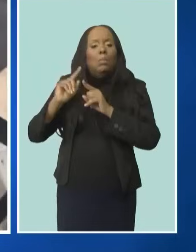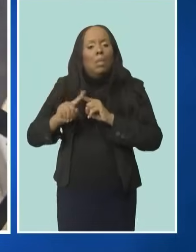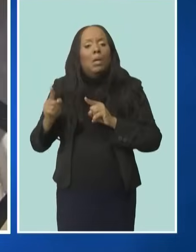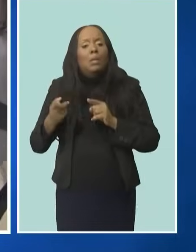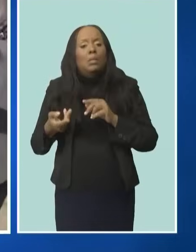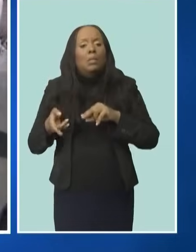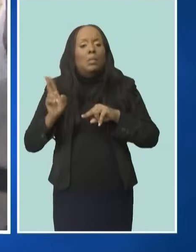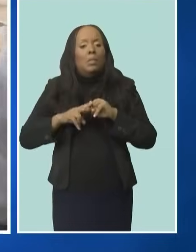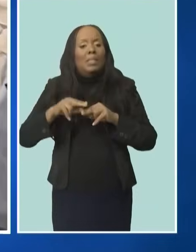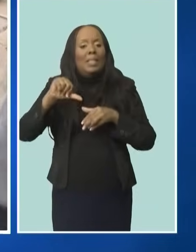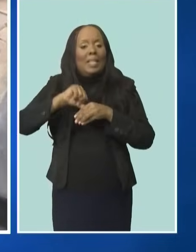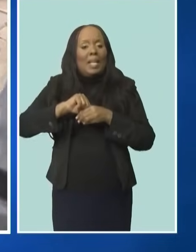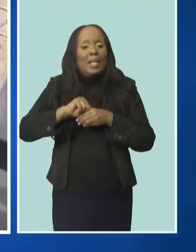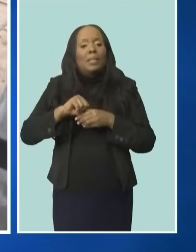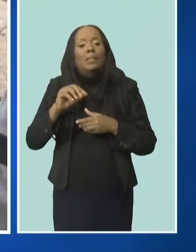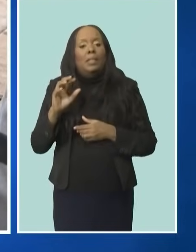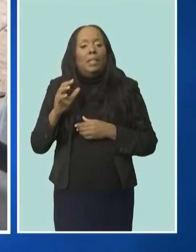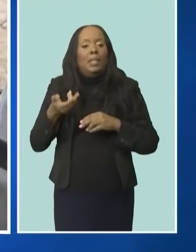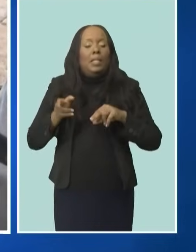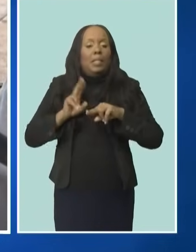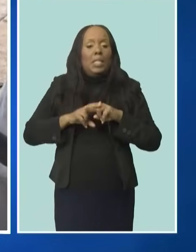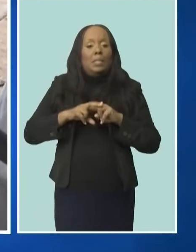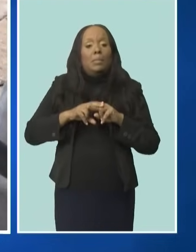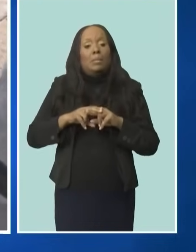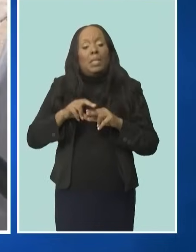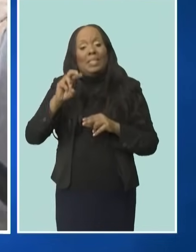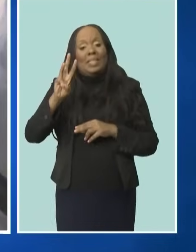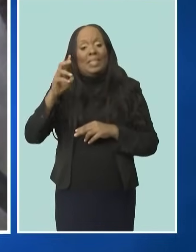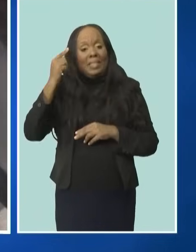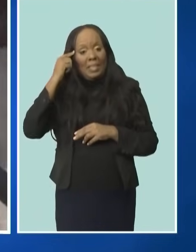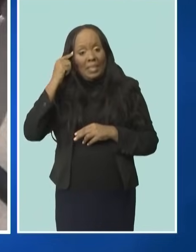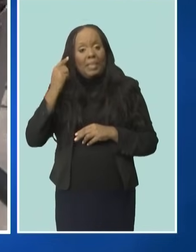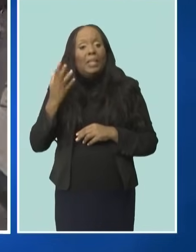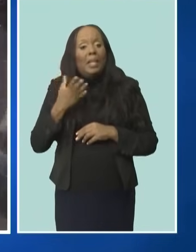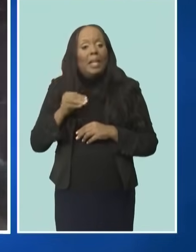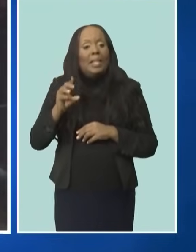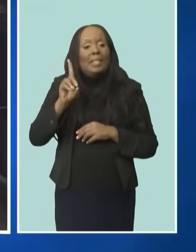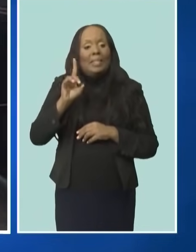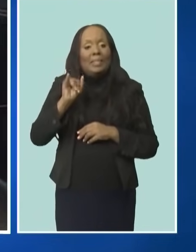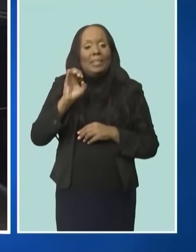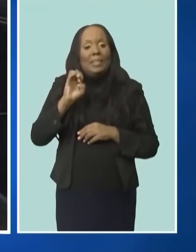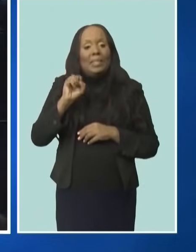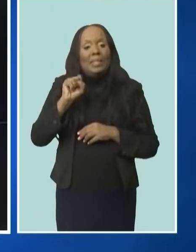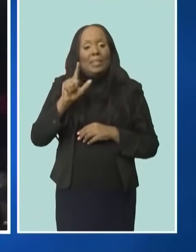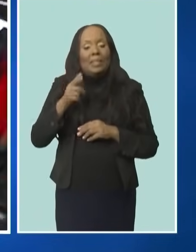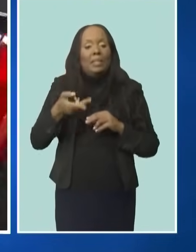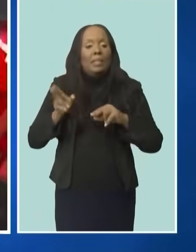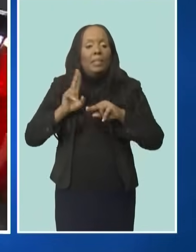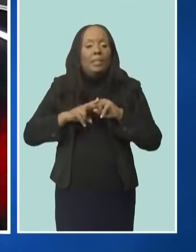by 6 cents to $3.95 per litre and diesel by 7 cents to